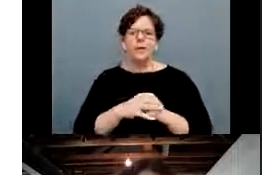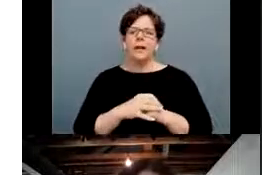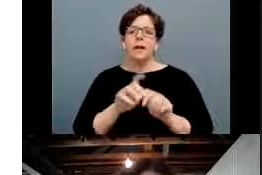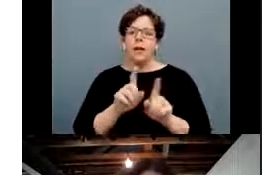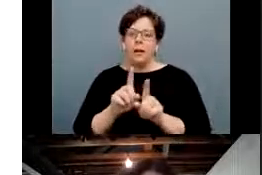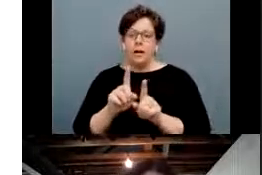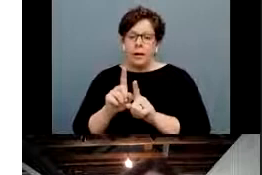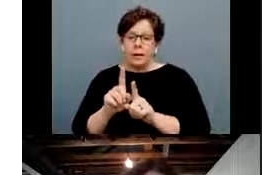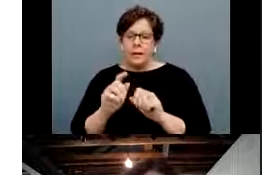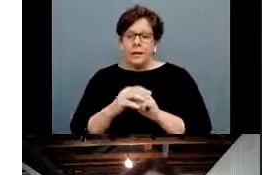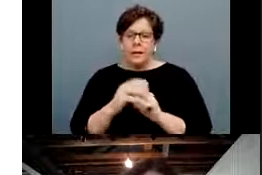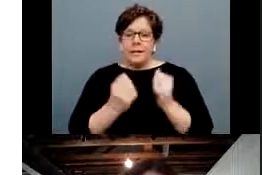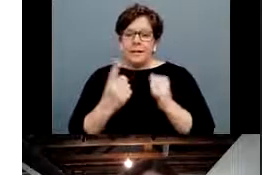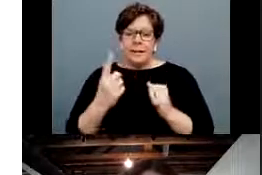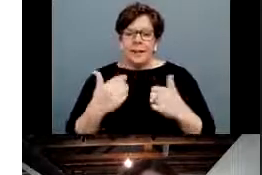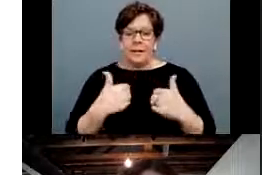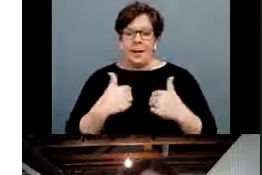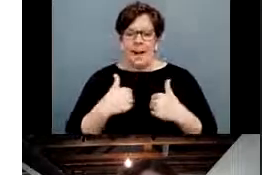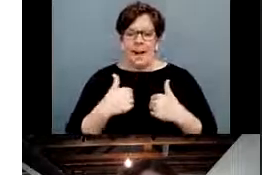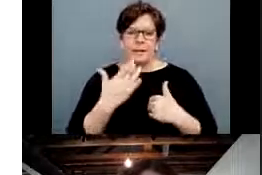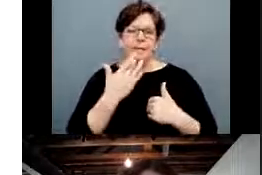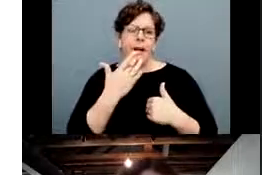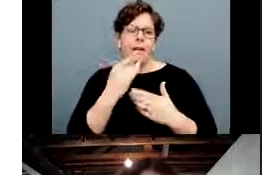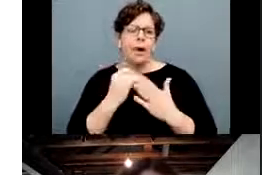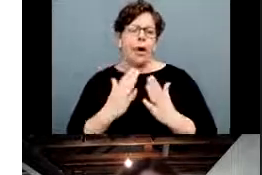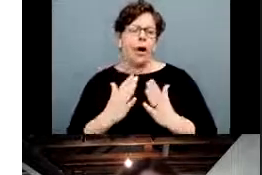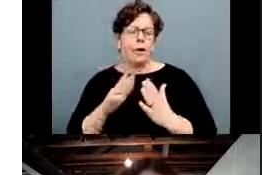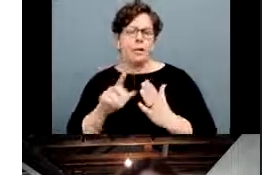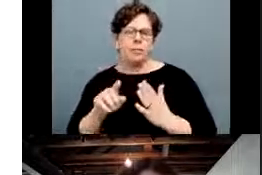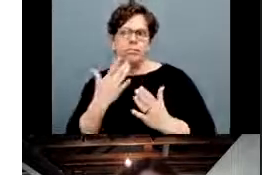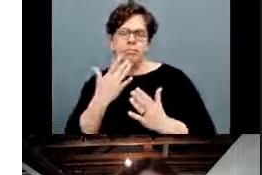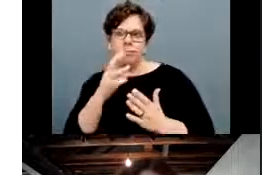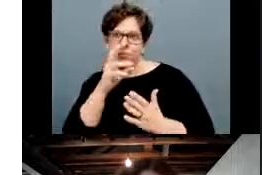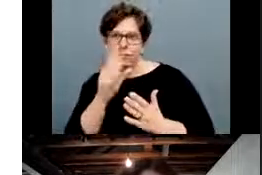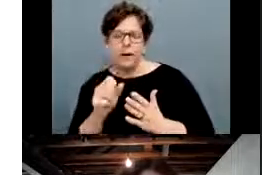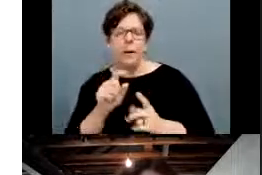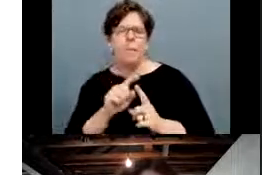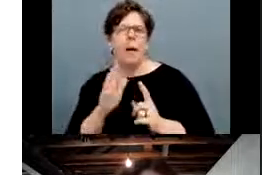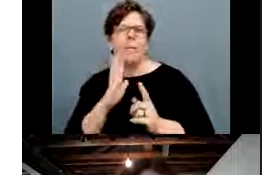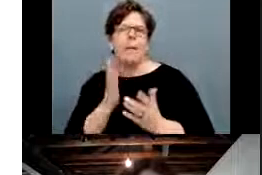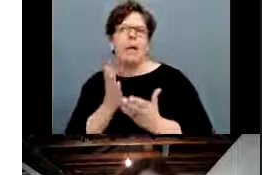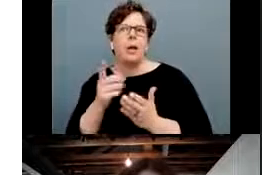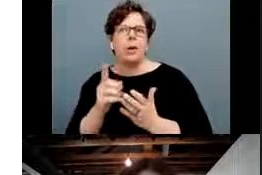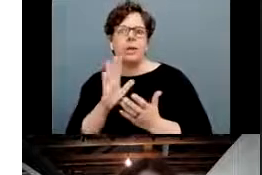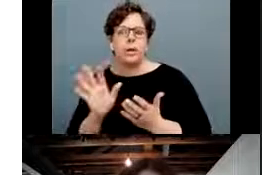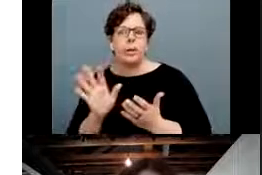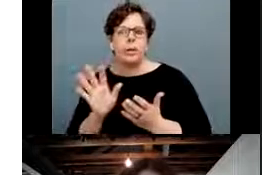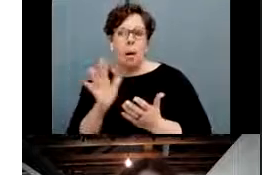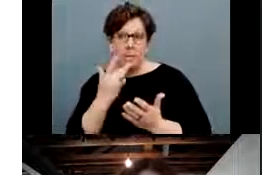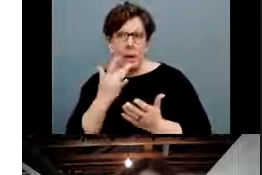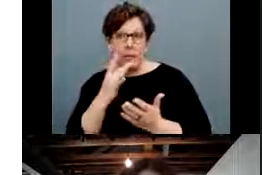is everyone has their favorite artists. I would urge you to look through the book and pick someone maybe you don't know or you